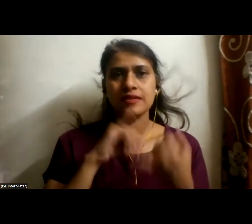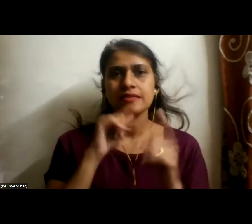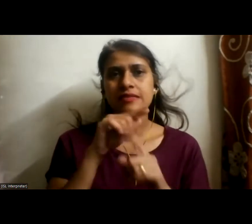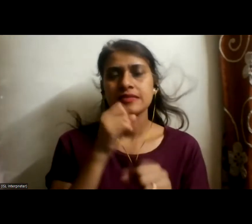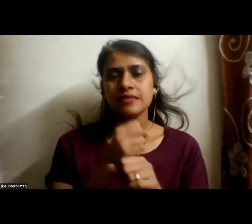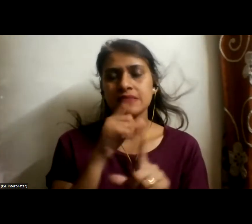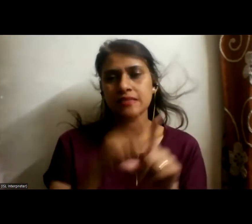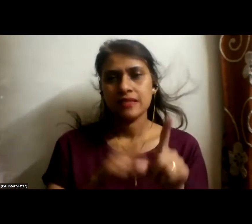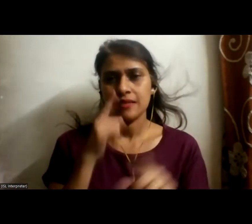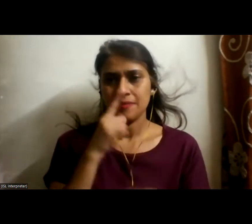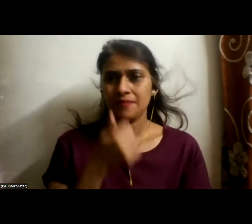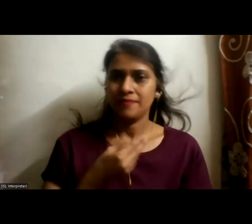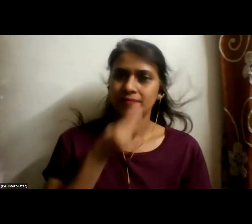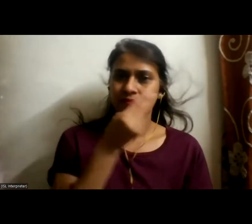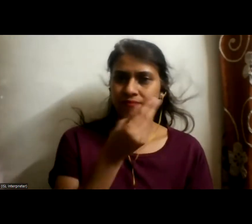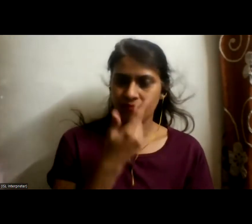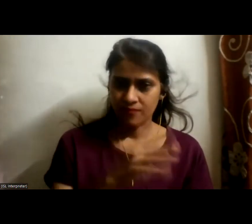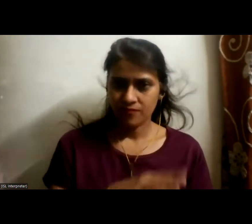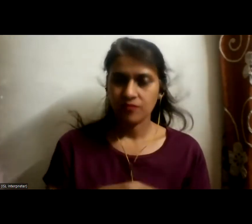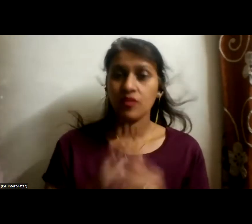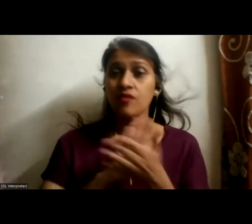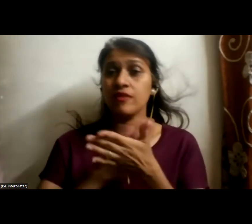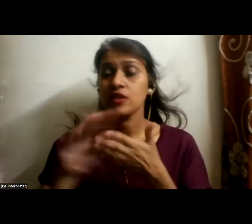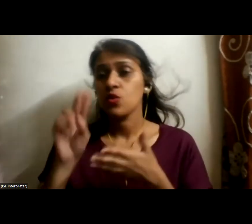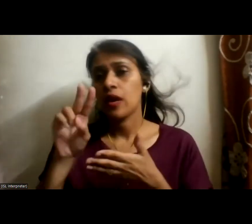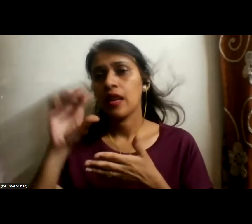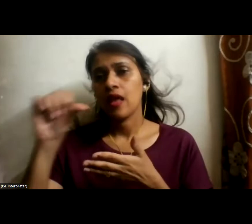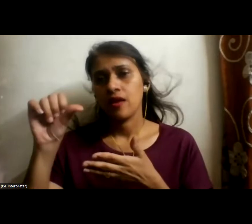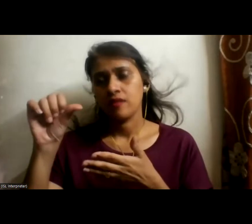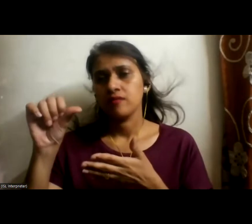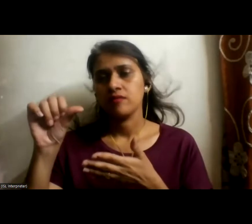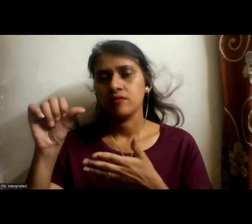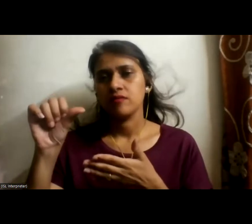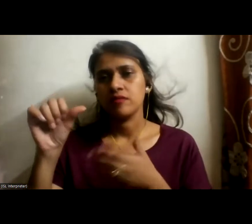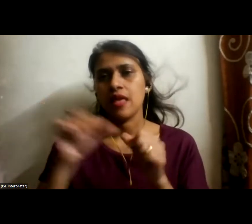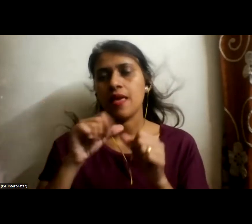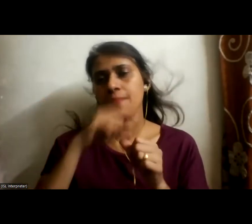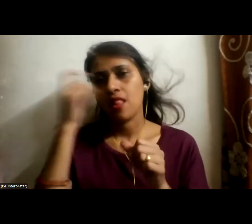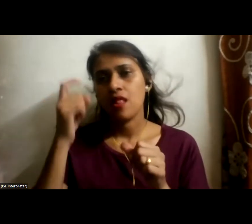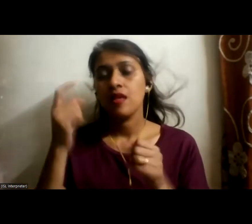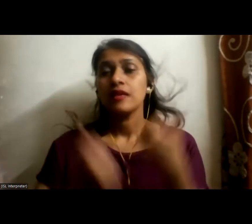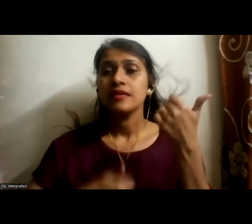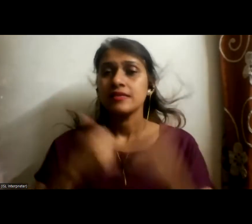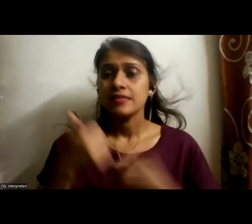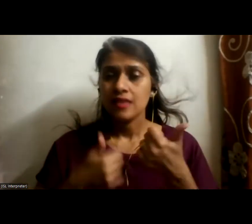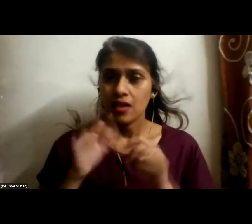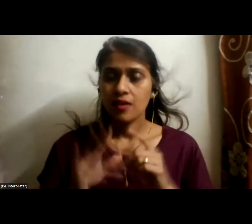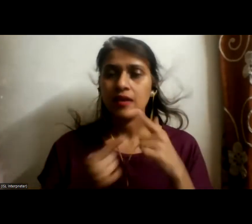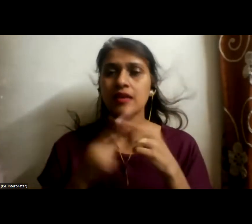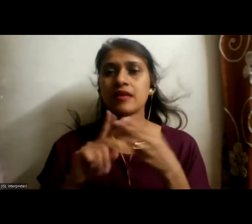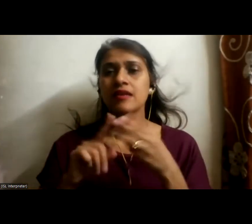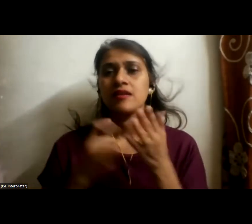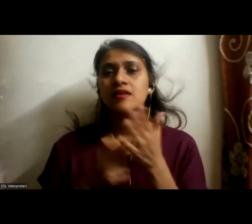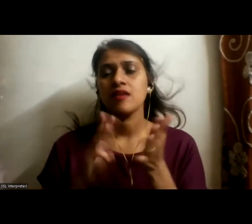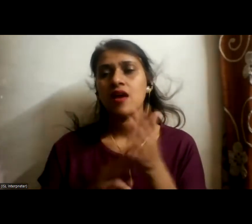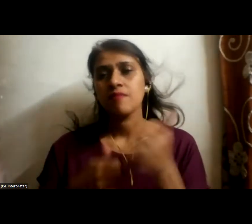will be till 29th of this month only. And those are semester exams, term examinations, not unit